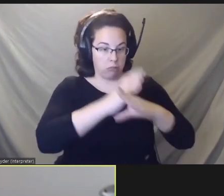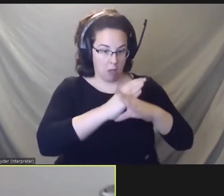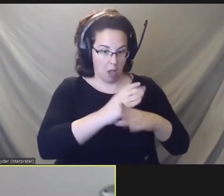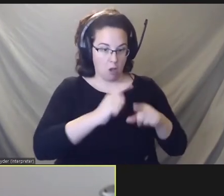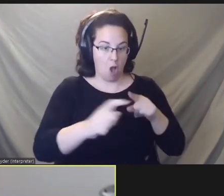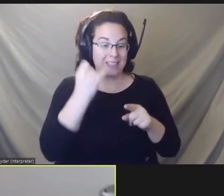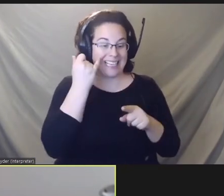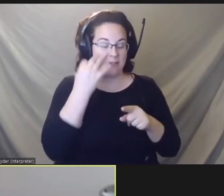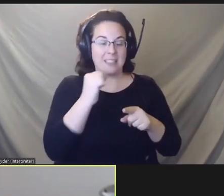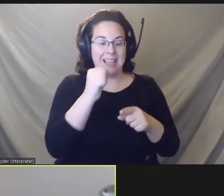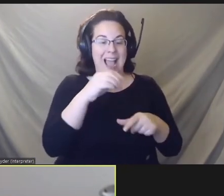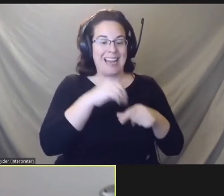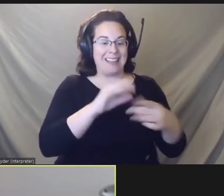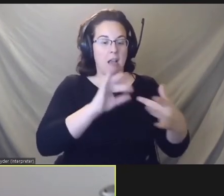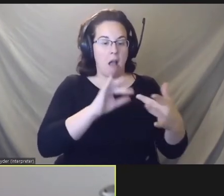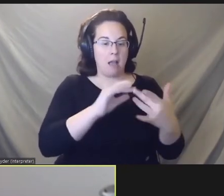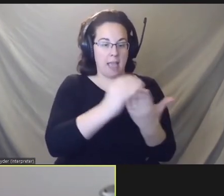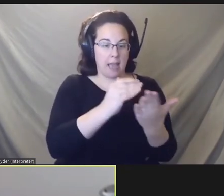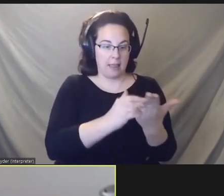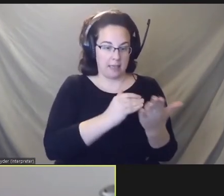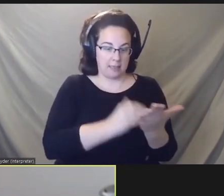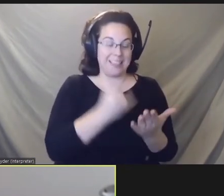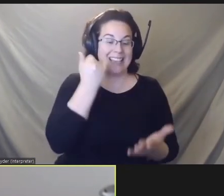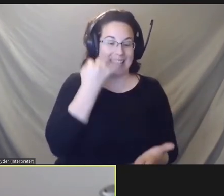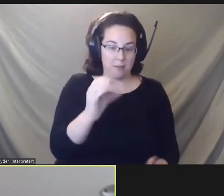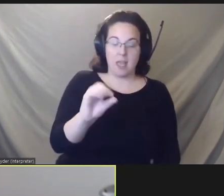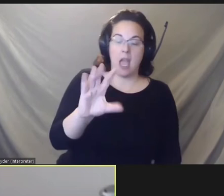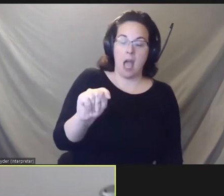contact list on an opt-in basis.